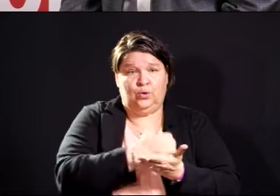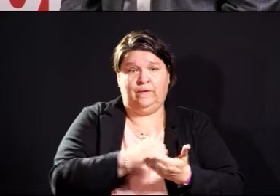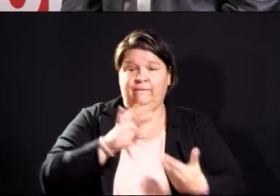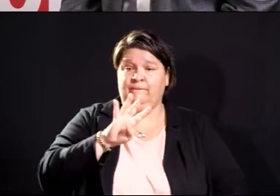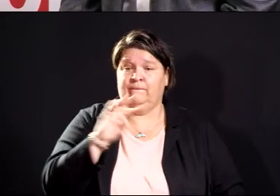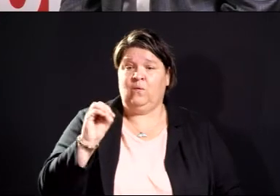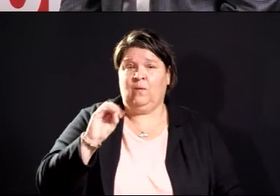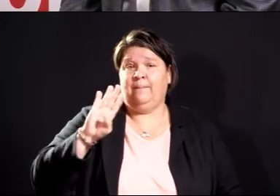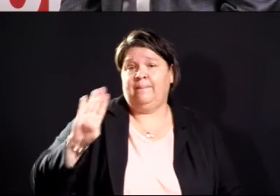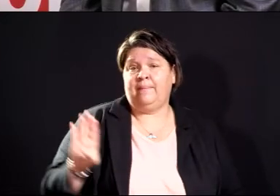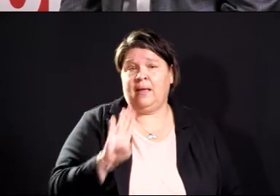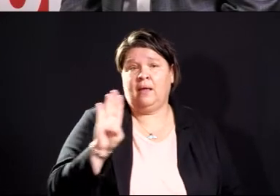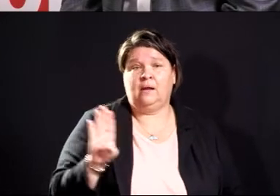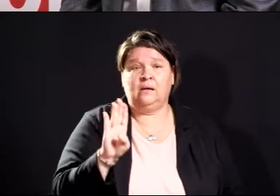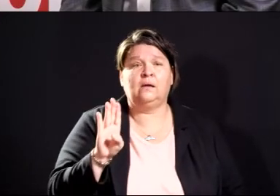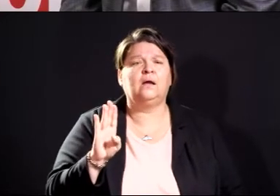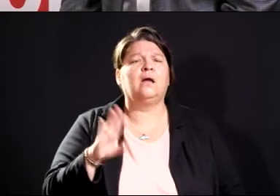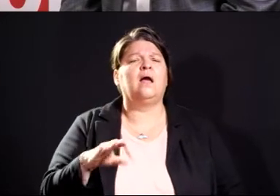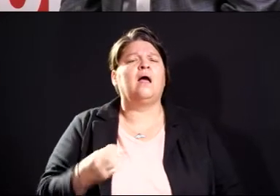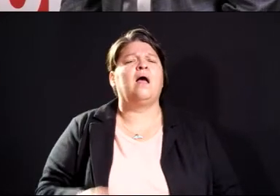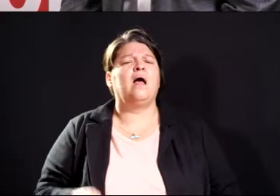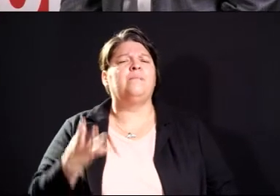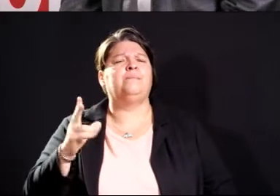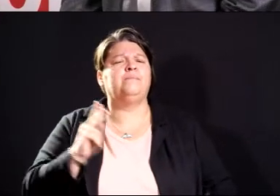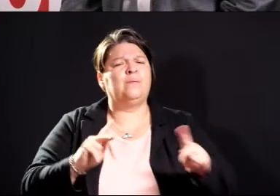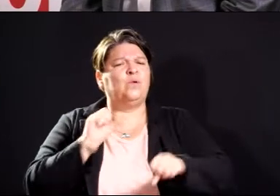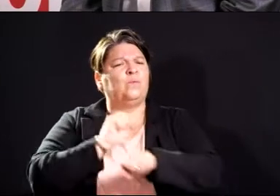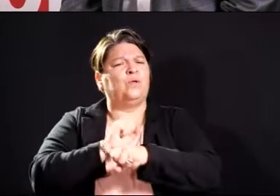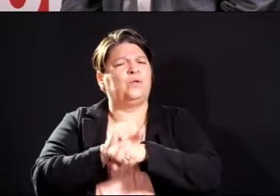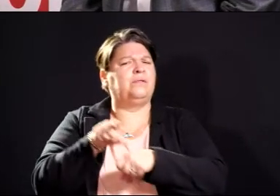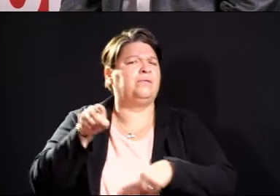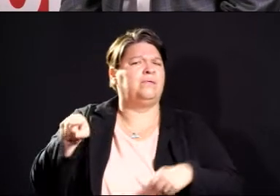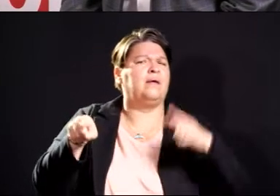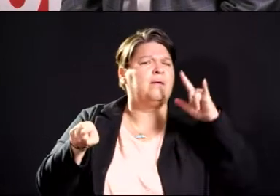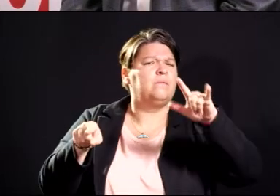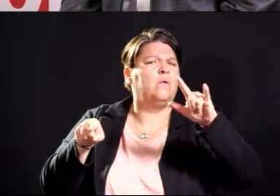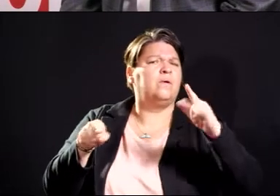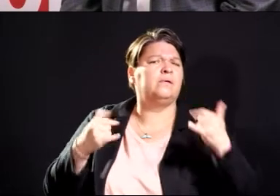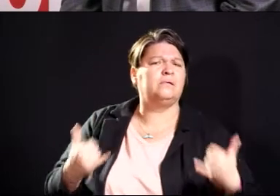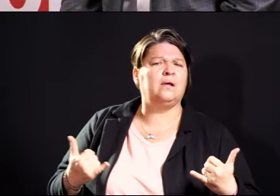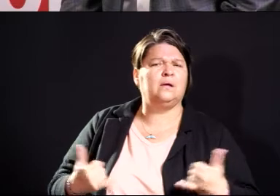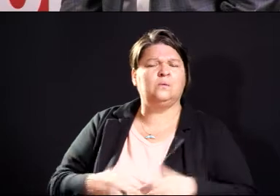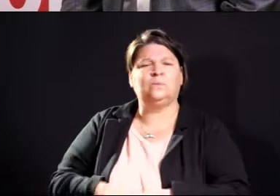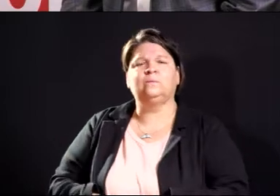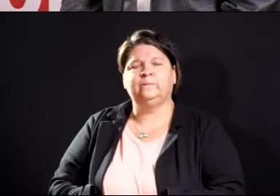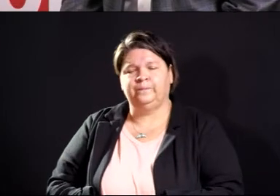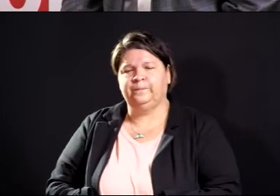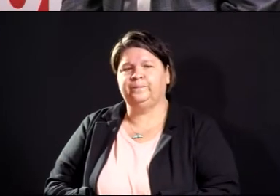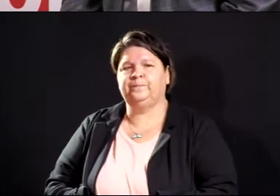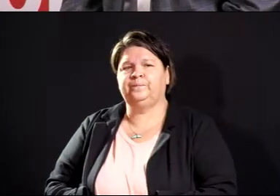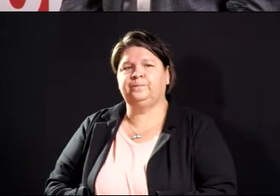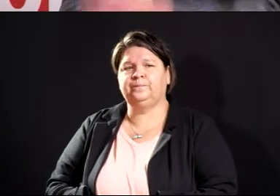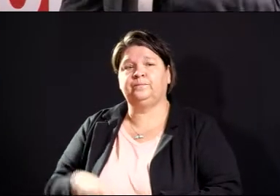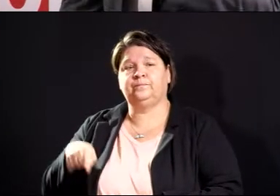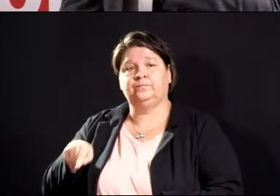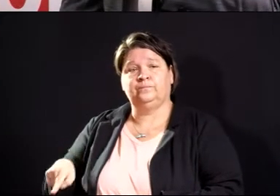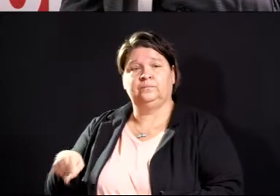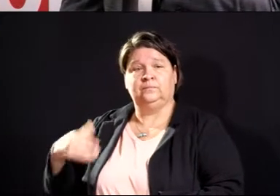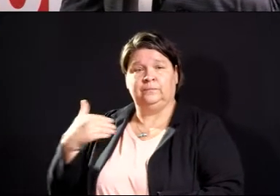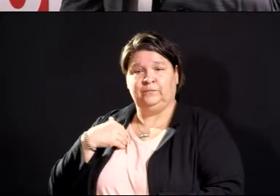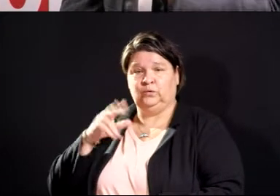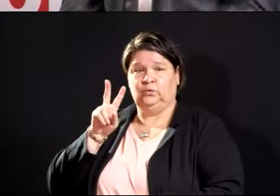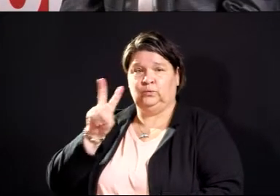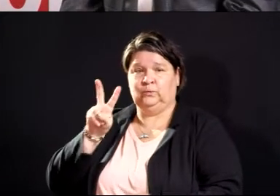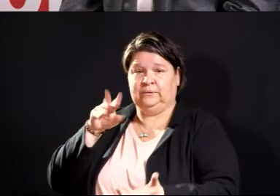have jobs directed to connected with the airport? Sure. Well, we're fortunate to have 2,000 employees that work